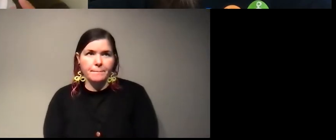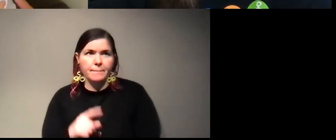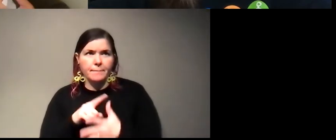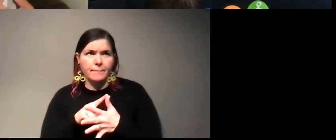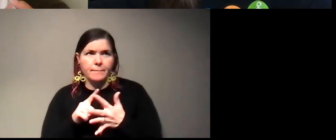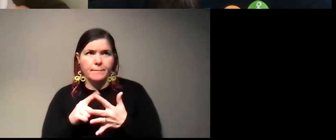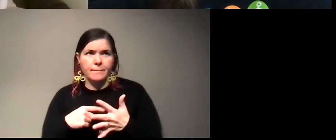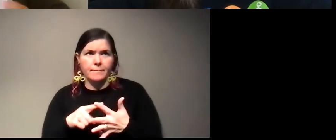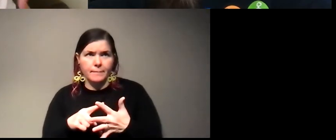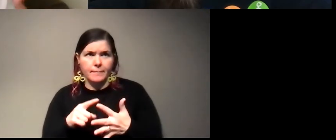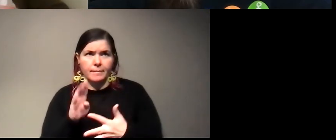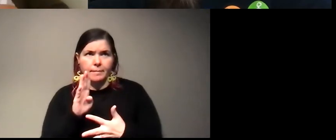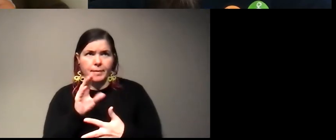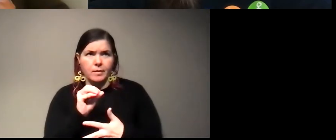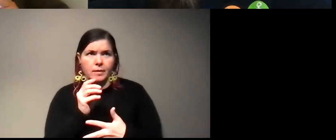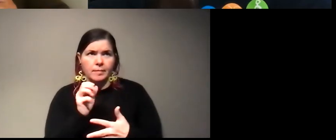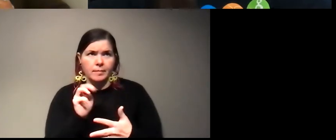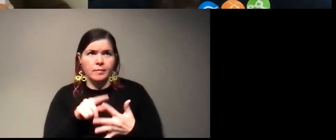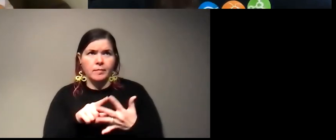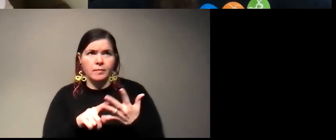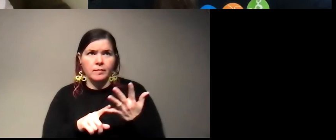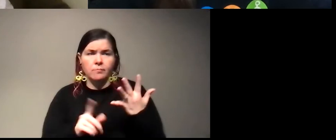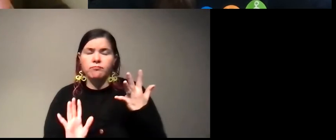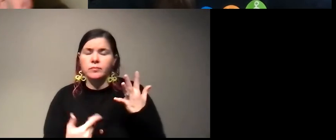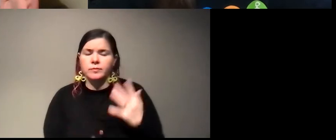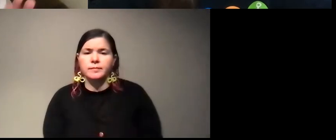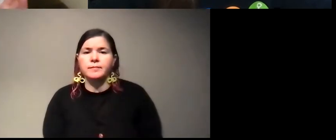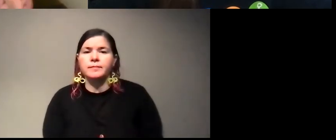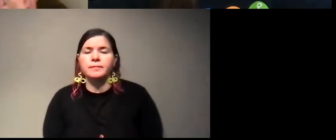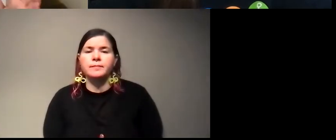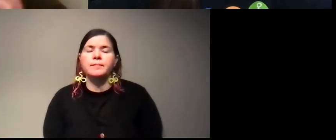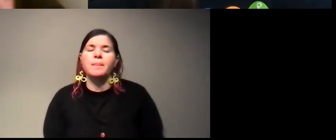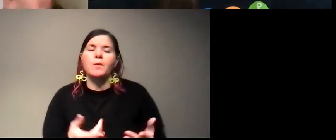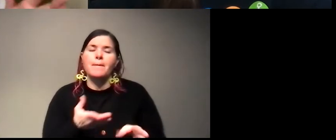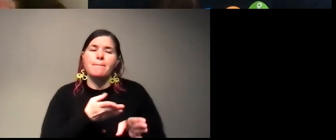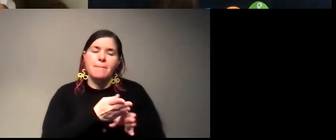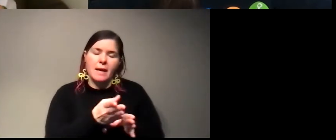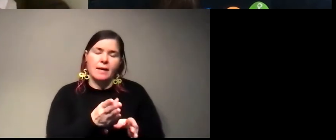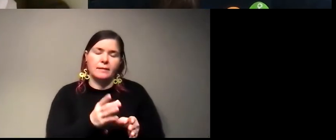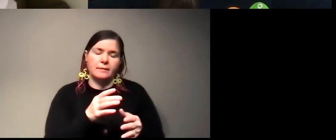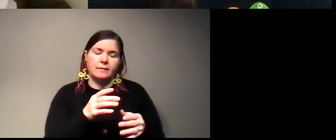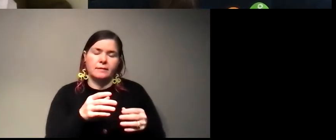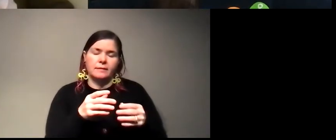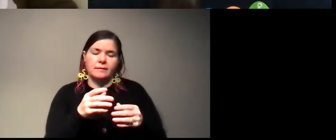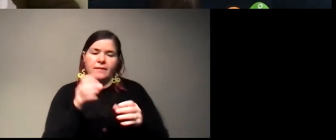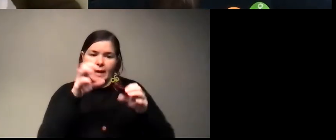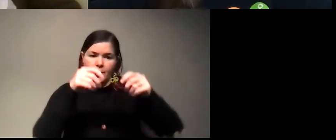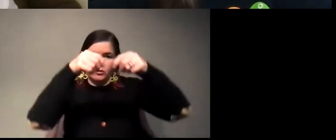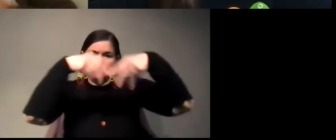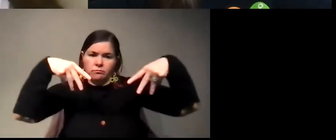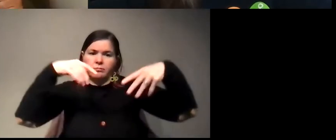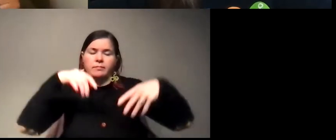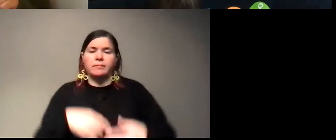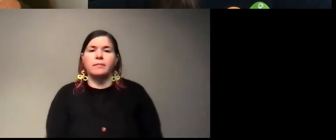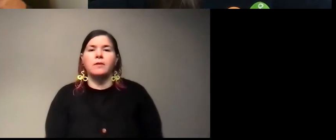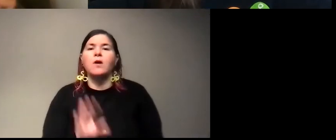Me, biochem, organic, inorganic, physical. Yeah, so those are the 5 main sub-disciplines of chemistry.